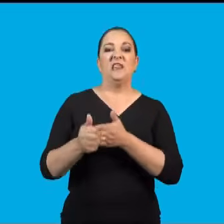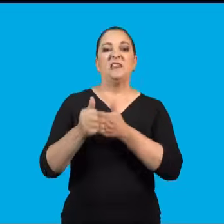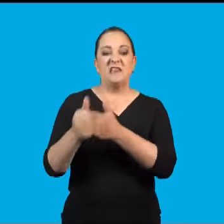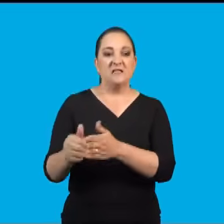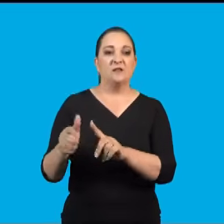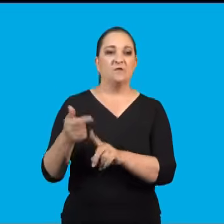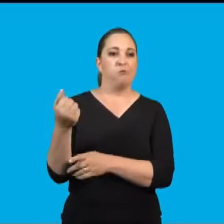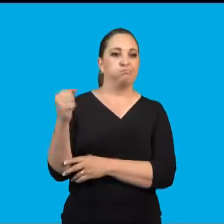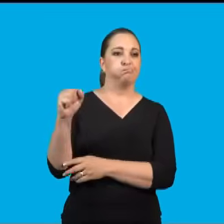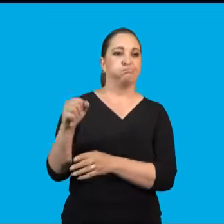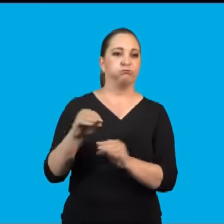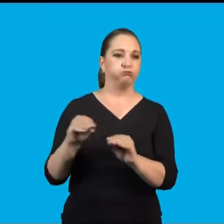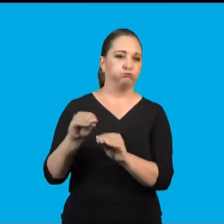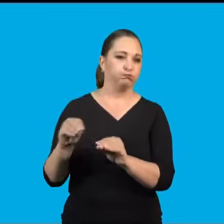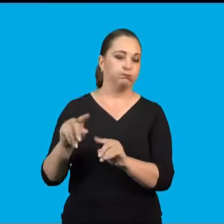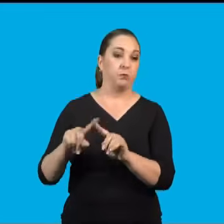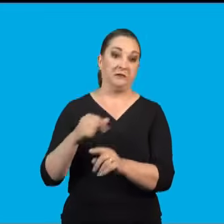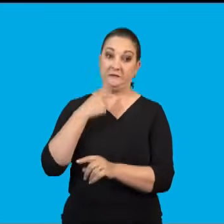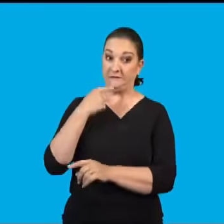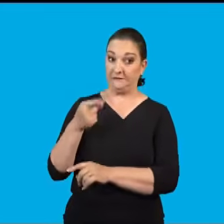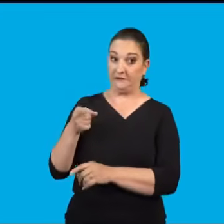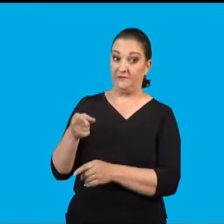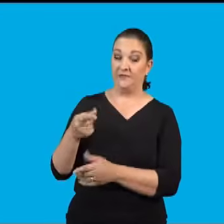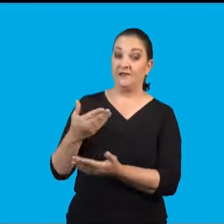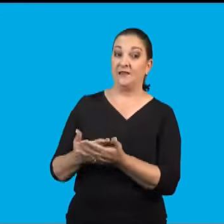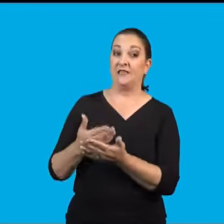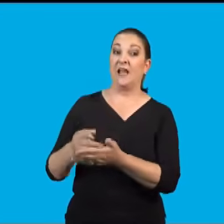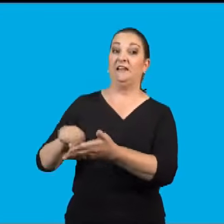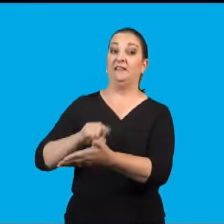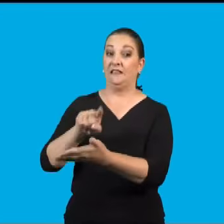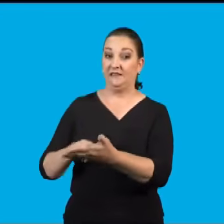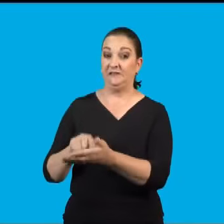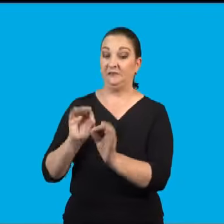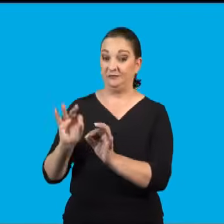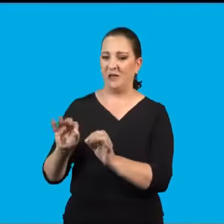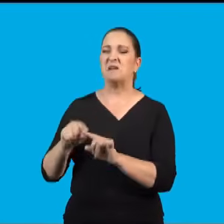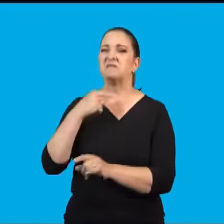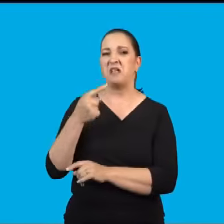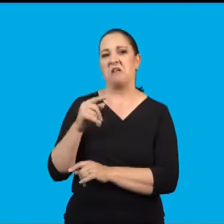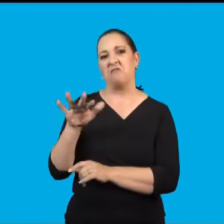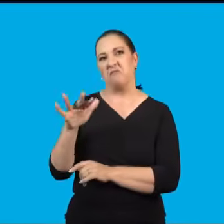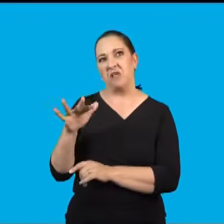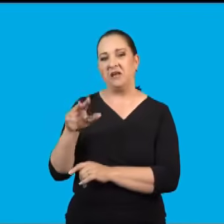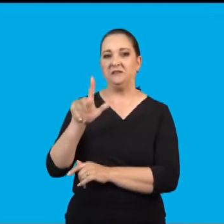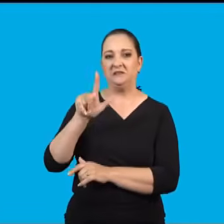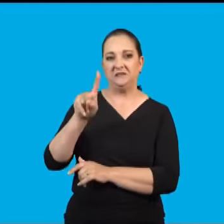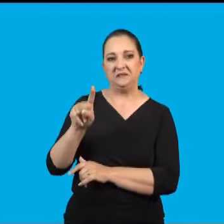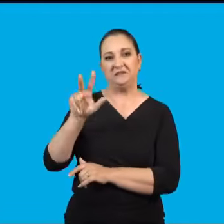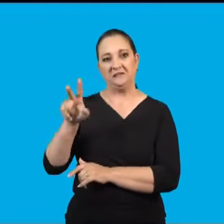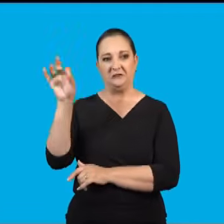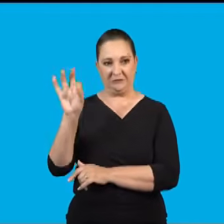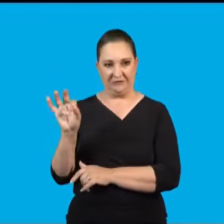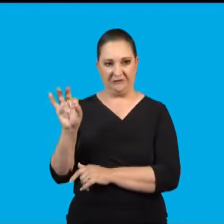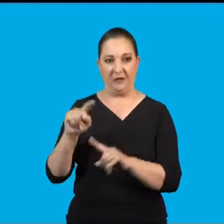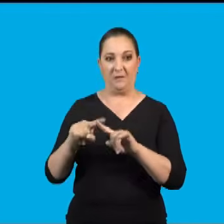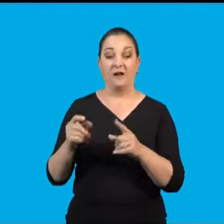boycott movement were claiming tonight that the effective vote in the two elections was about 18% out of a